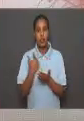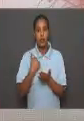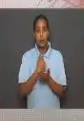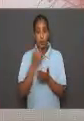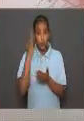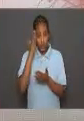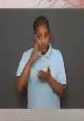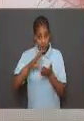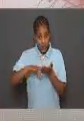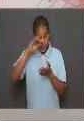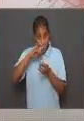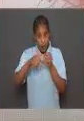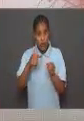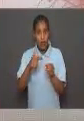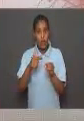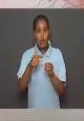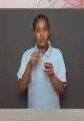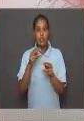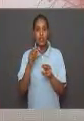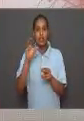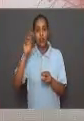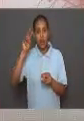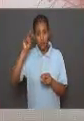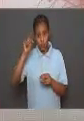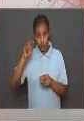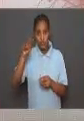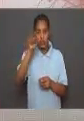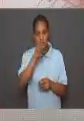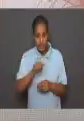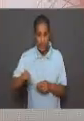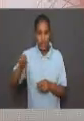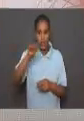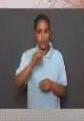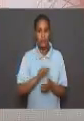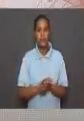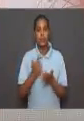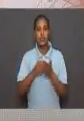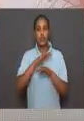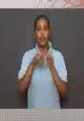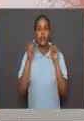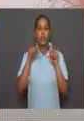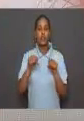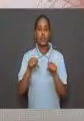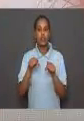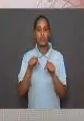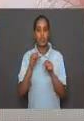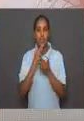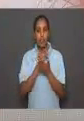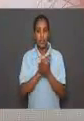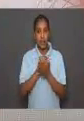will learn about the nitrogen cycle. This is all for today's